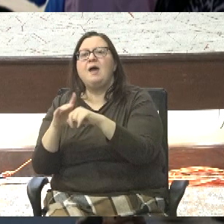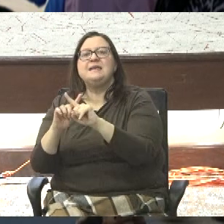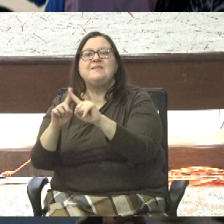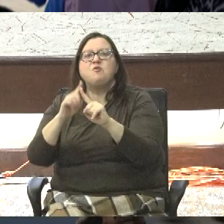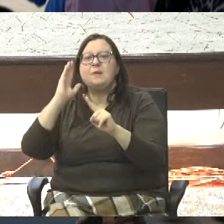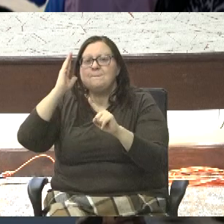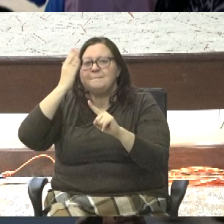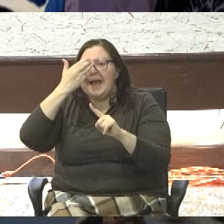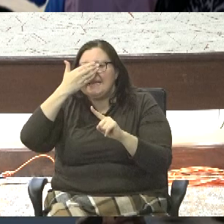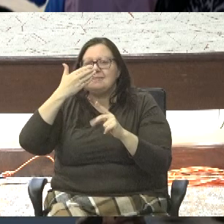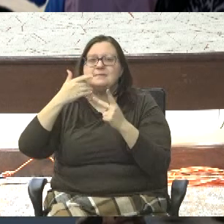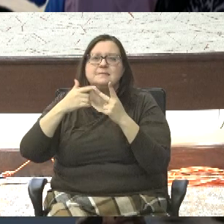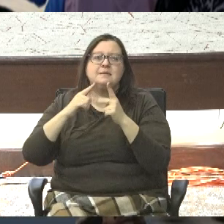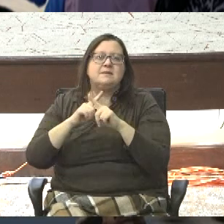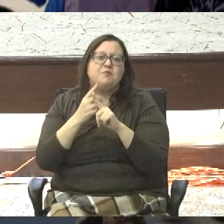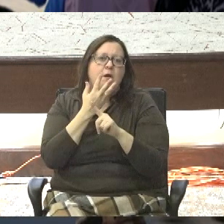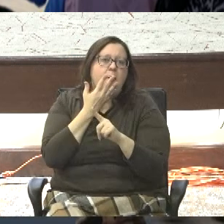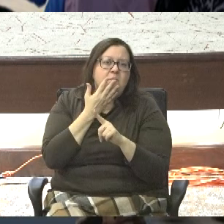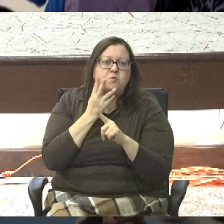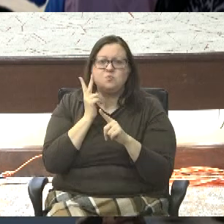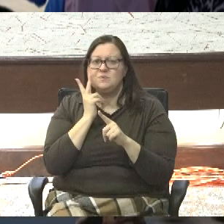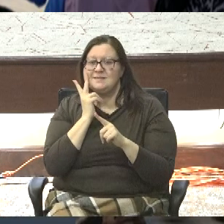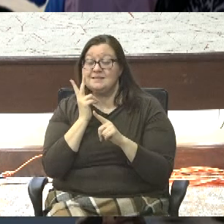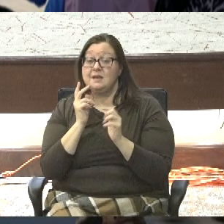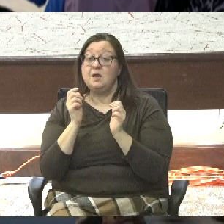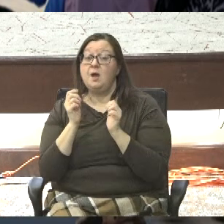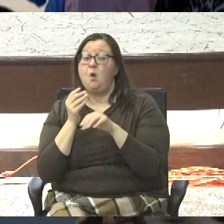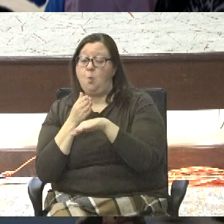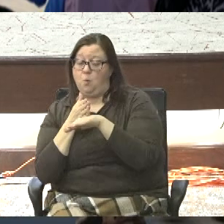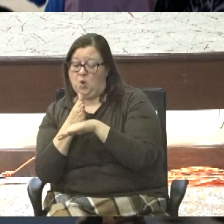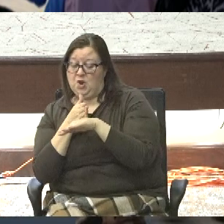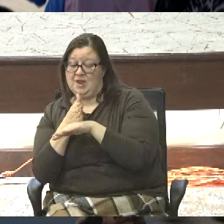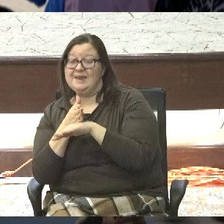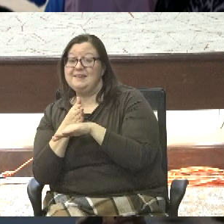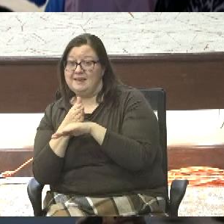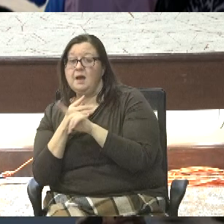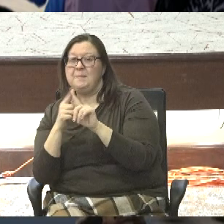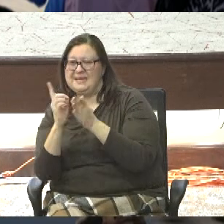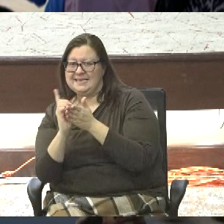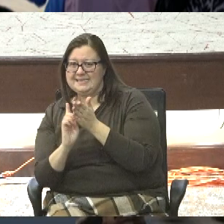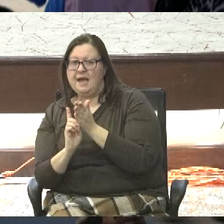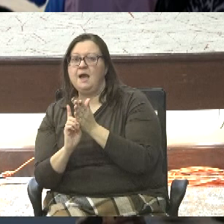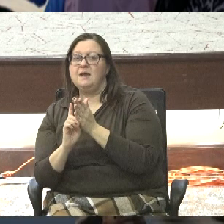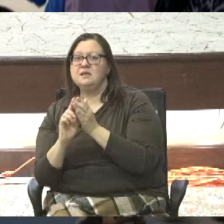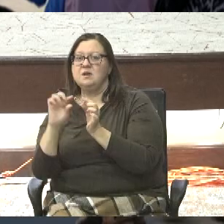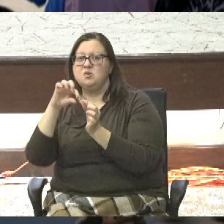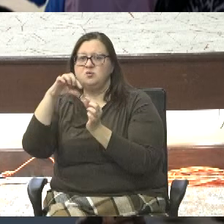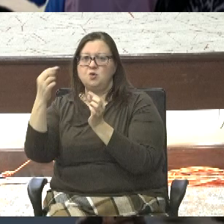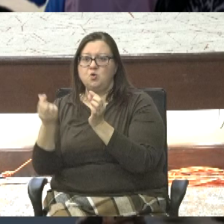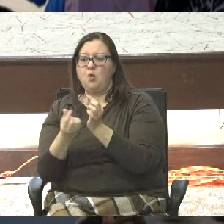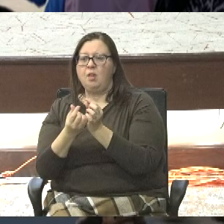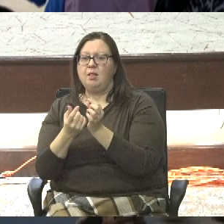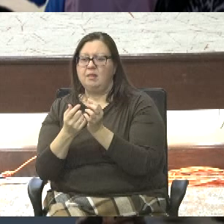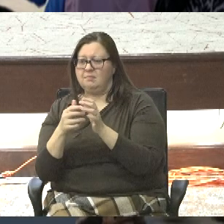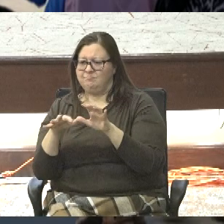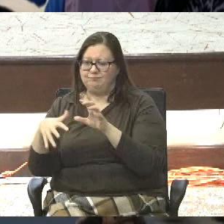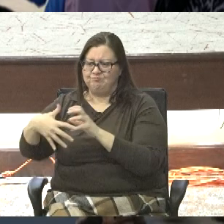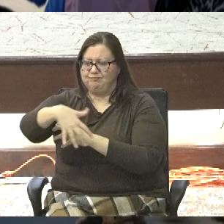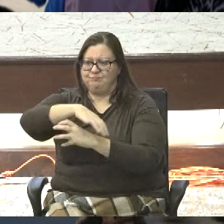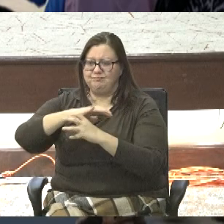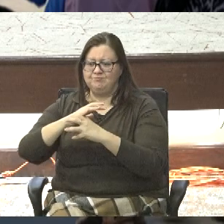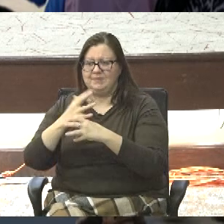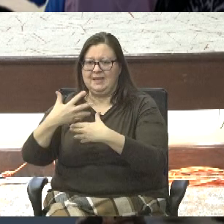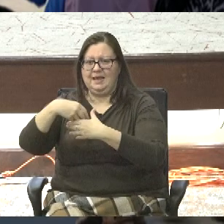and colors that you see. These are wooden features that are designed to circle a rope enclosure.